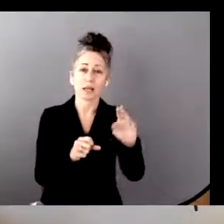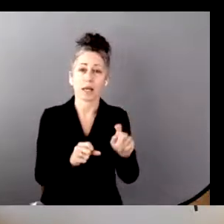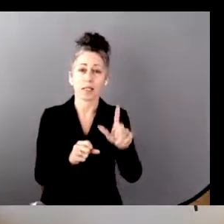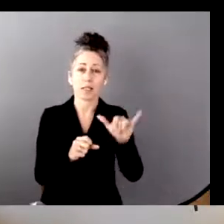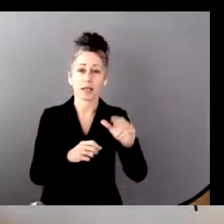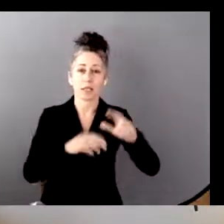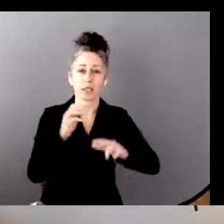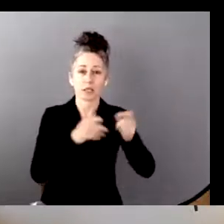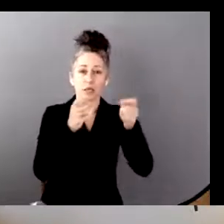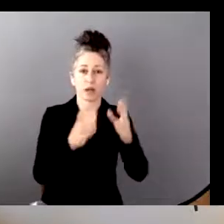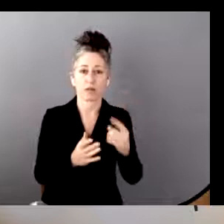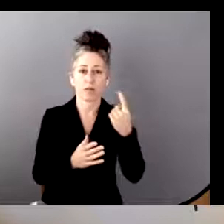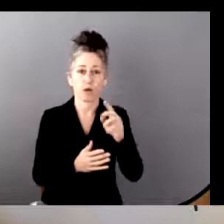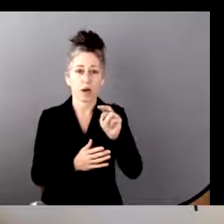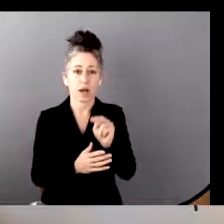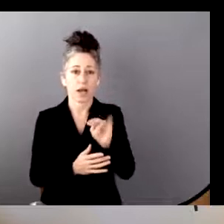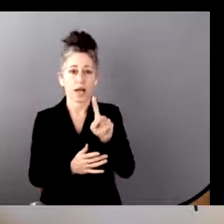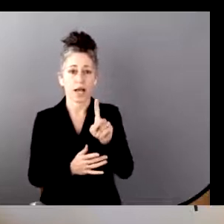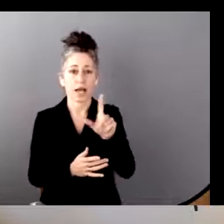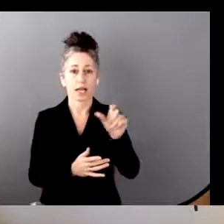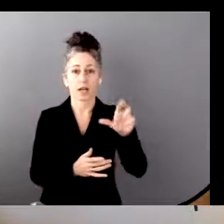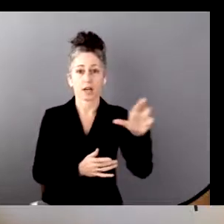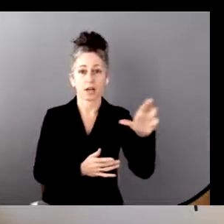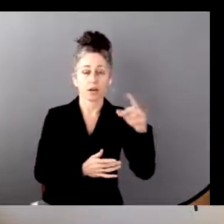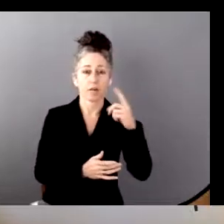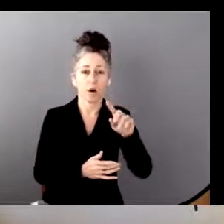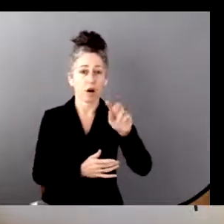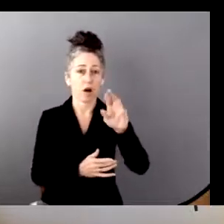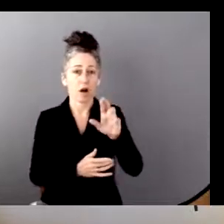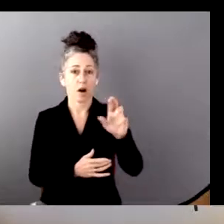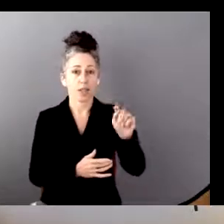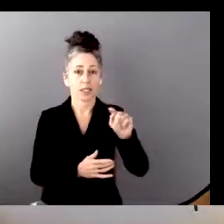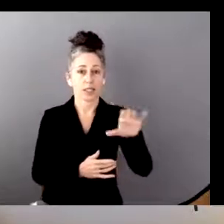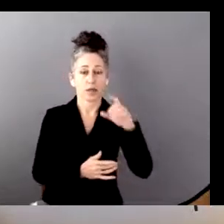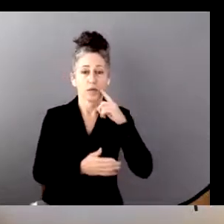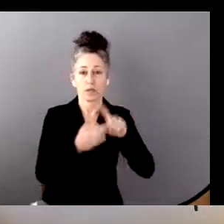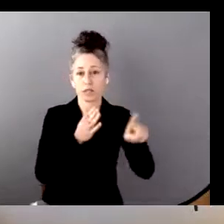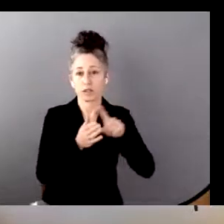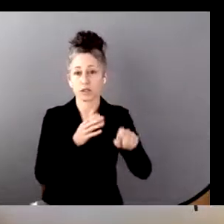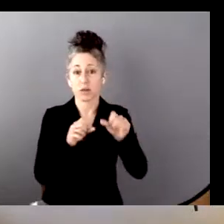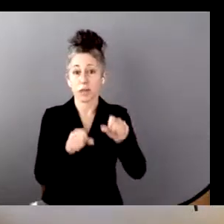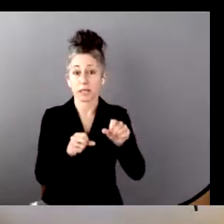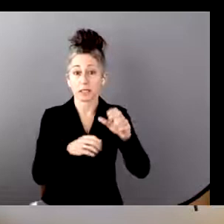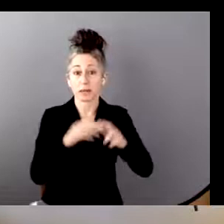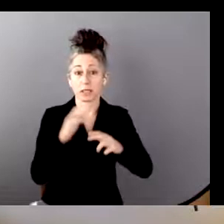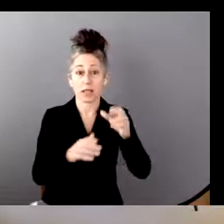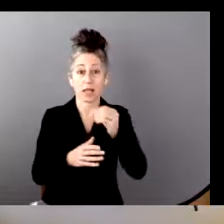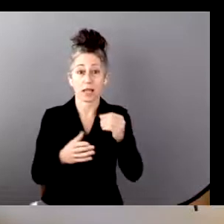with their NIDILRR-funded RRTC on research and capacity building for minority entities.